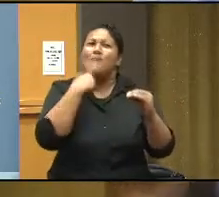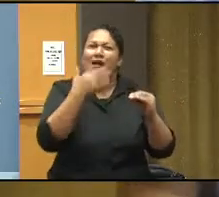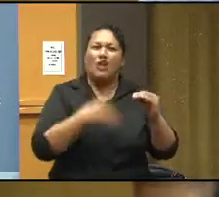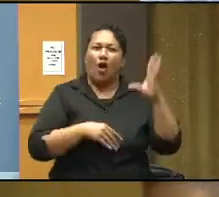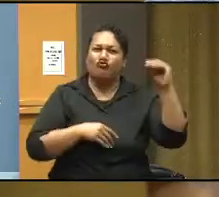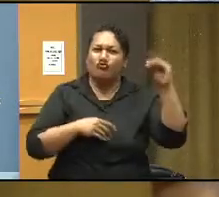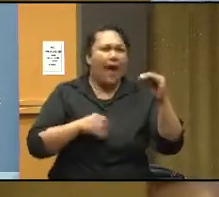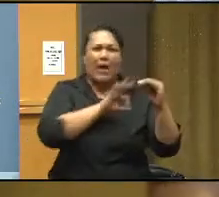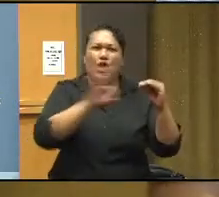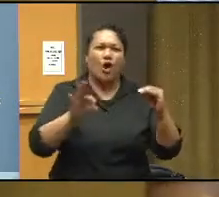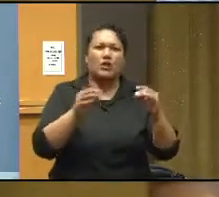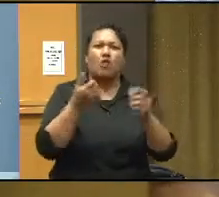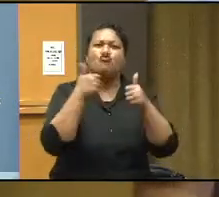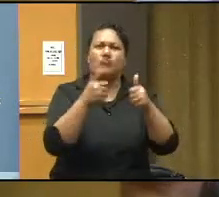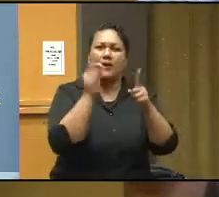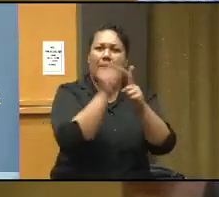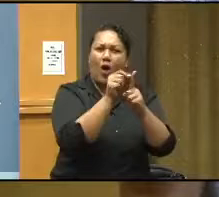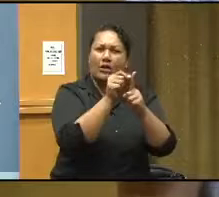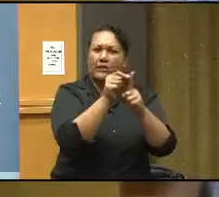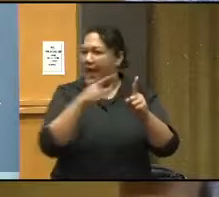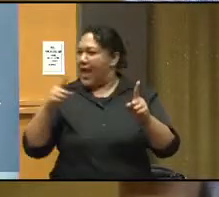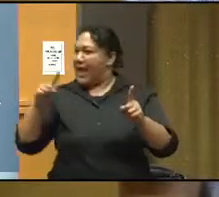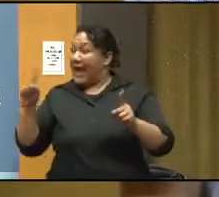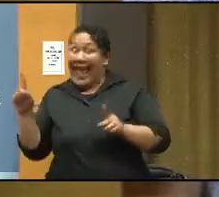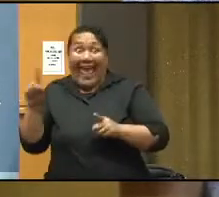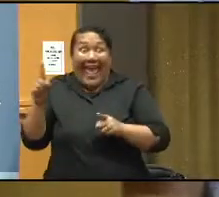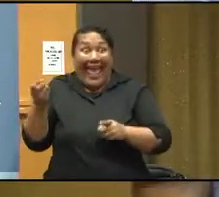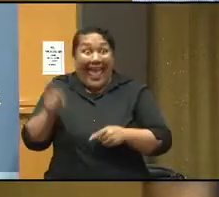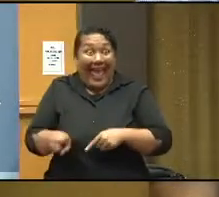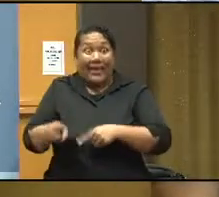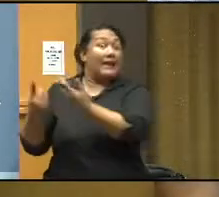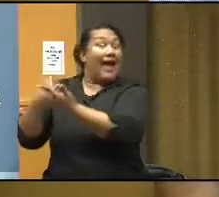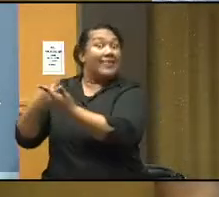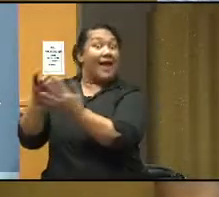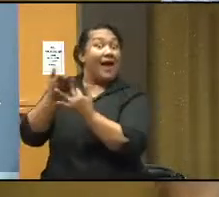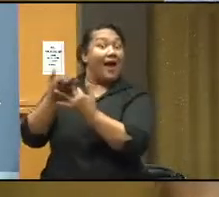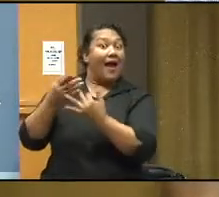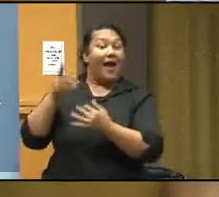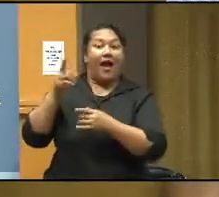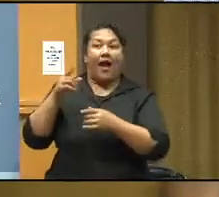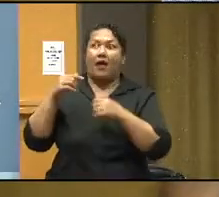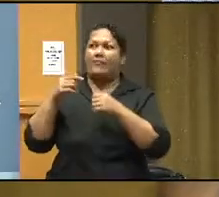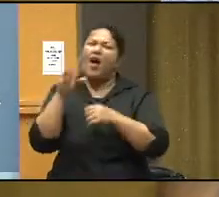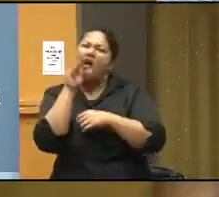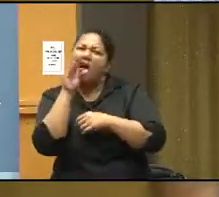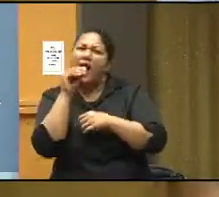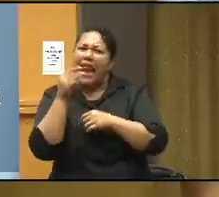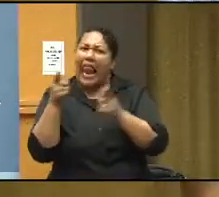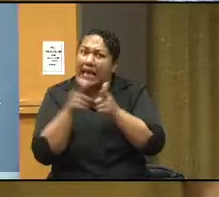to a person who only talks once or twice but actually comes up with very, very good reasoning